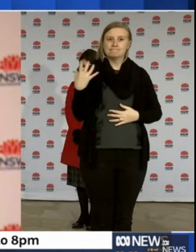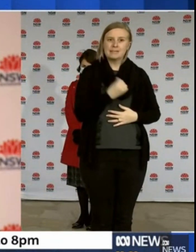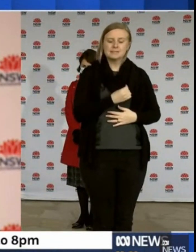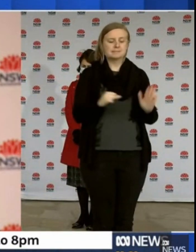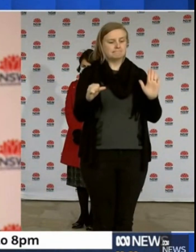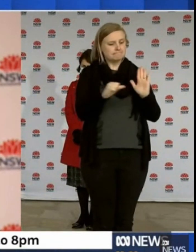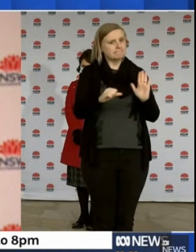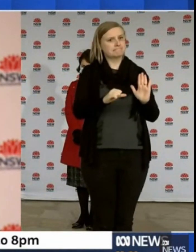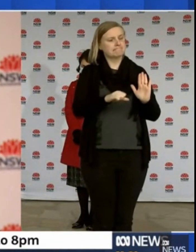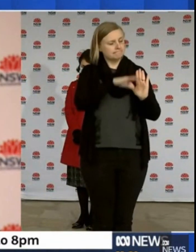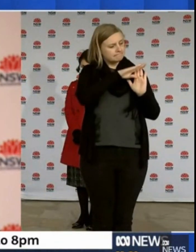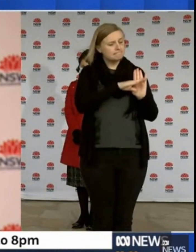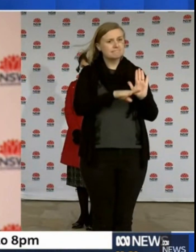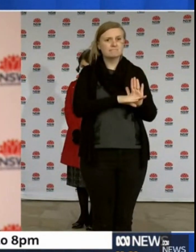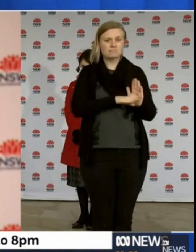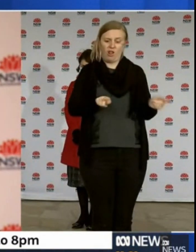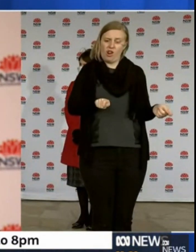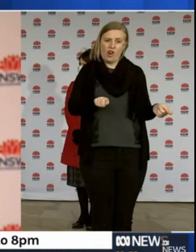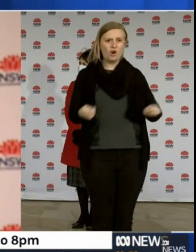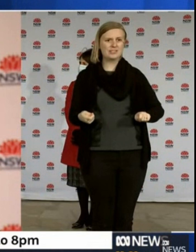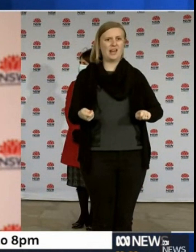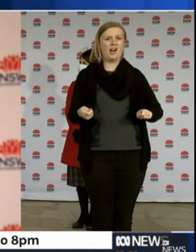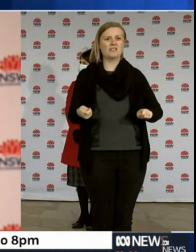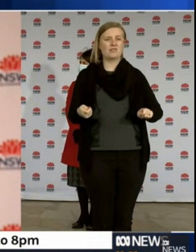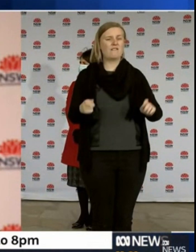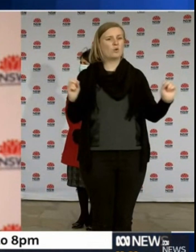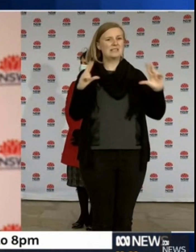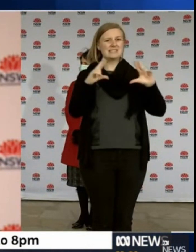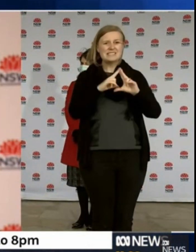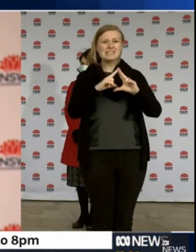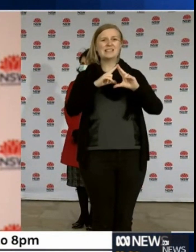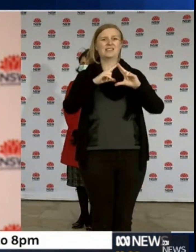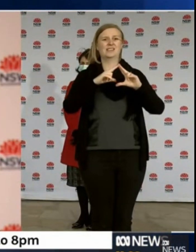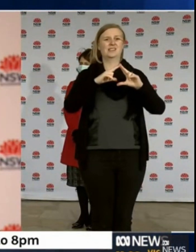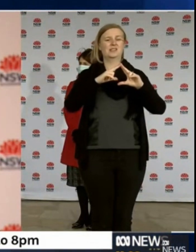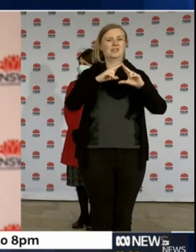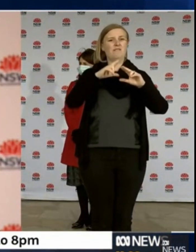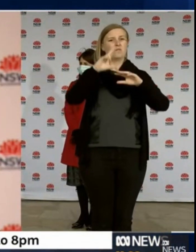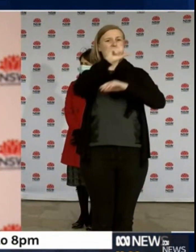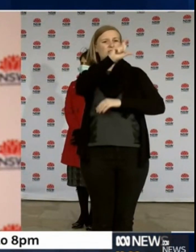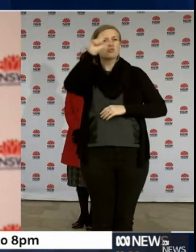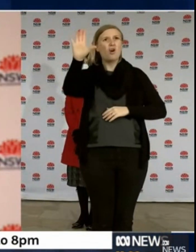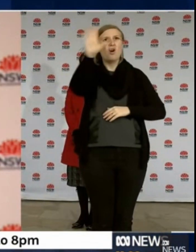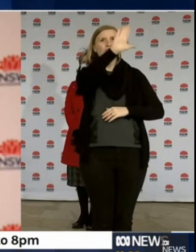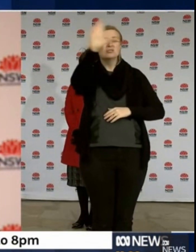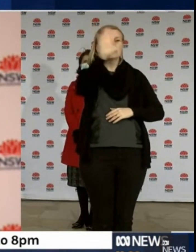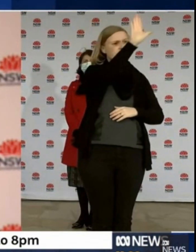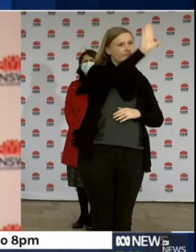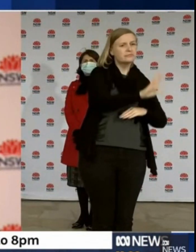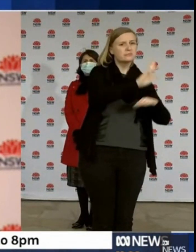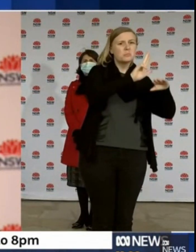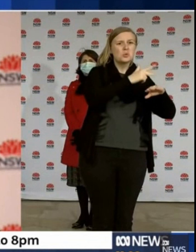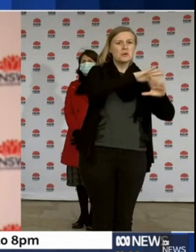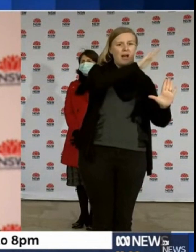the lockdown, and hence the reason for the lockdown of Greater Sydney. Any cases that are occurring now, even if they